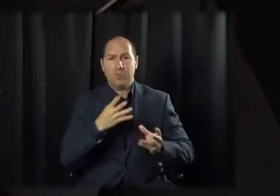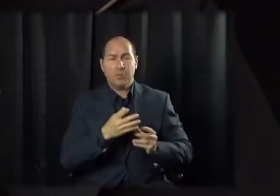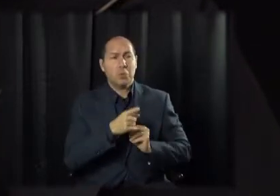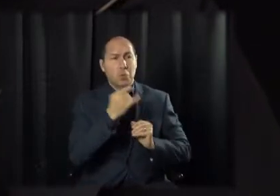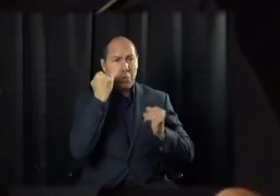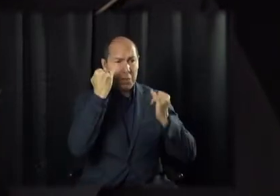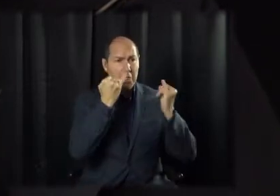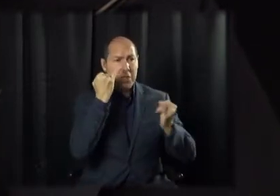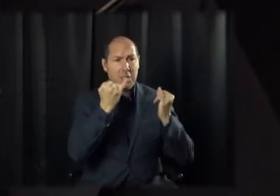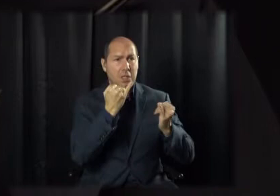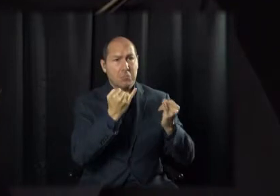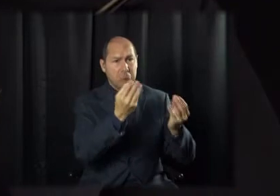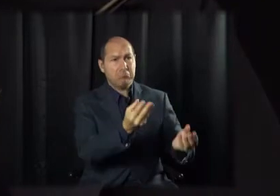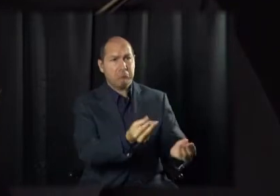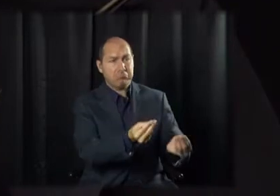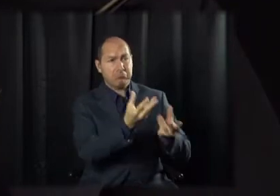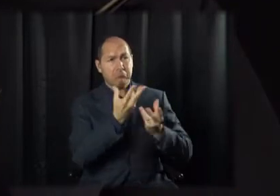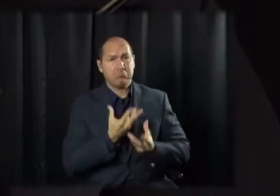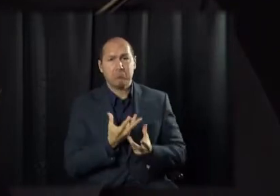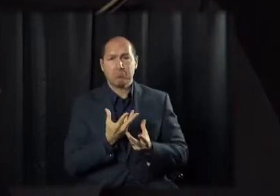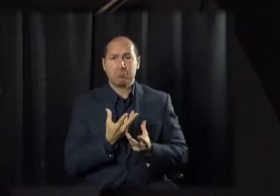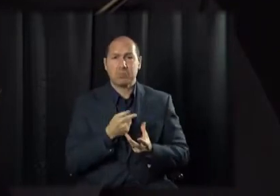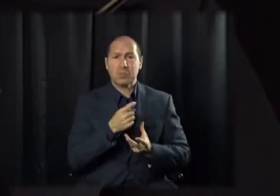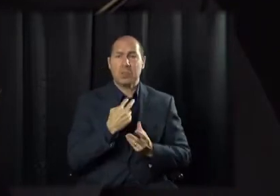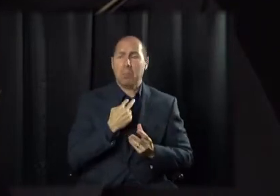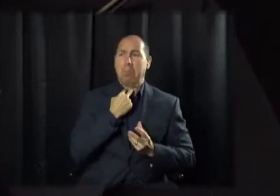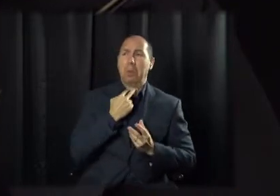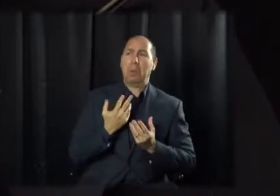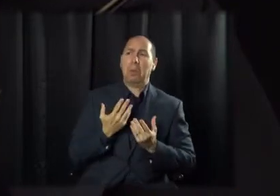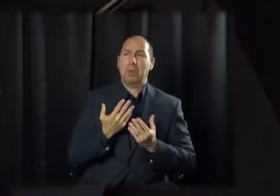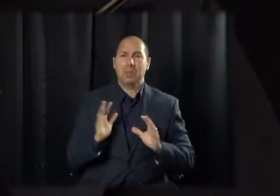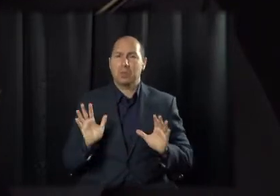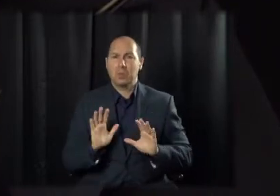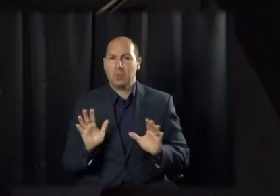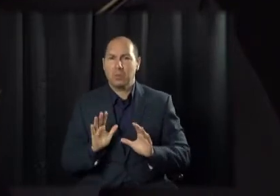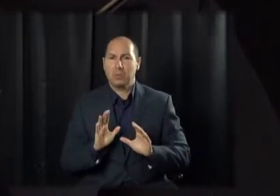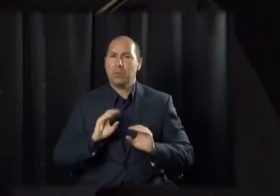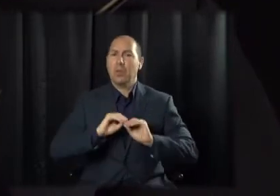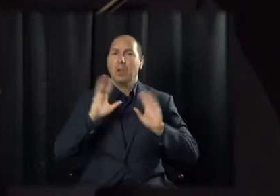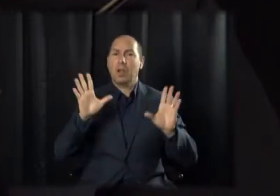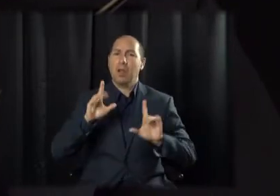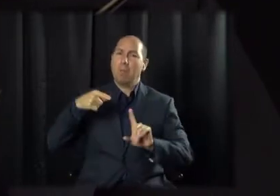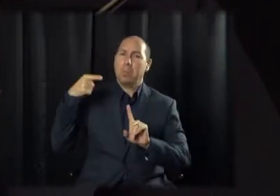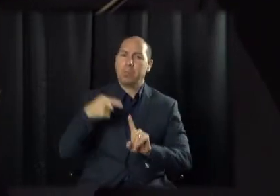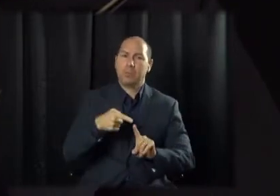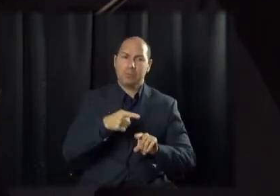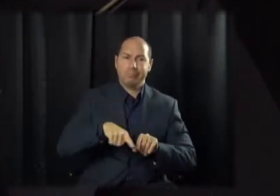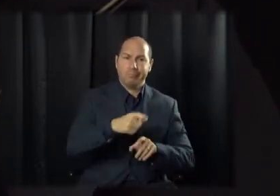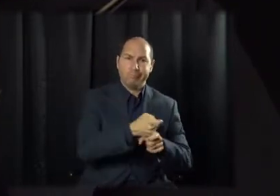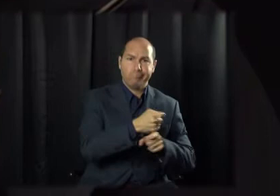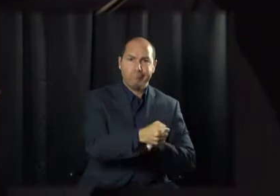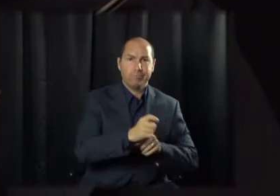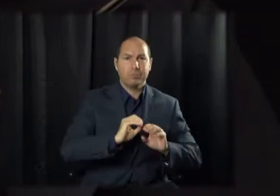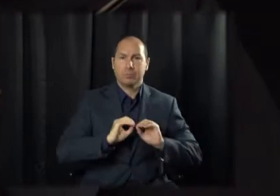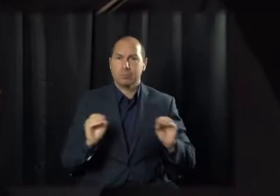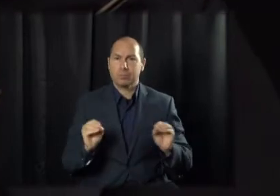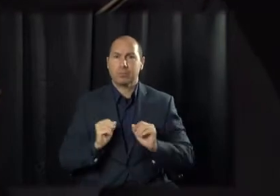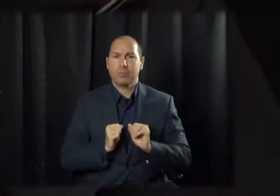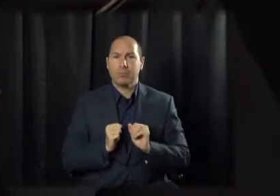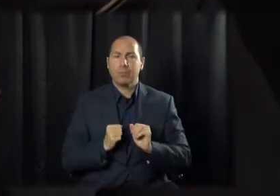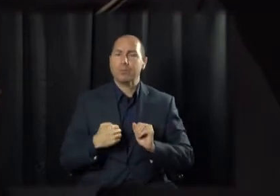of this. Clearly, our intention is not to hurt the students. As I ran the administrative functions of my